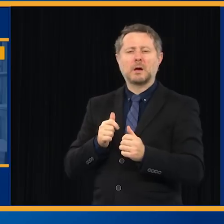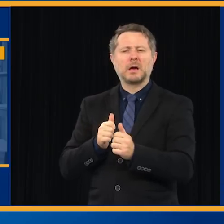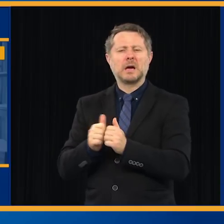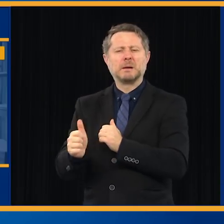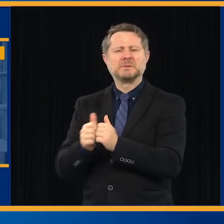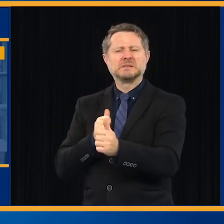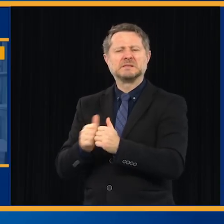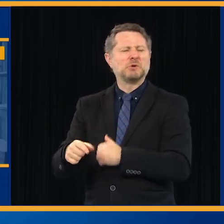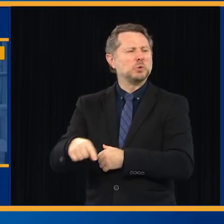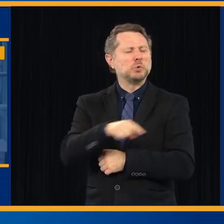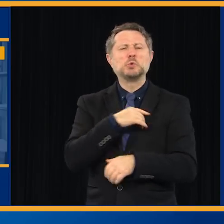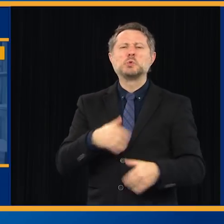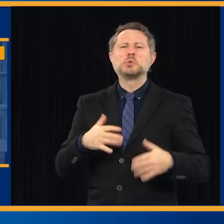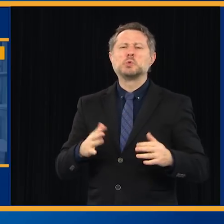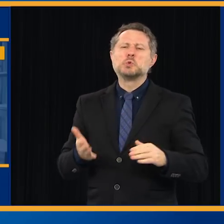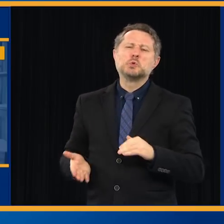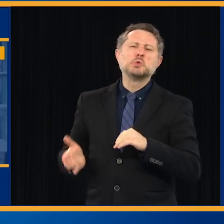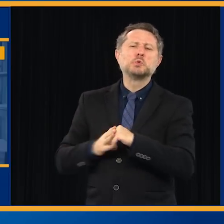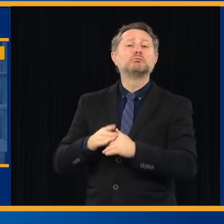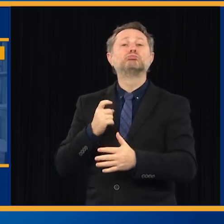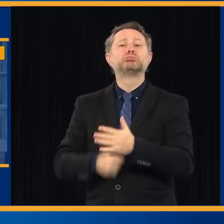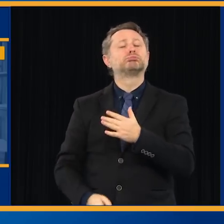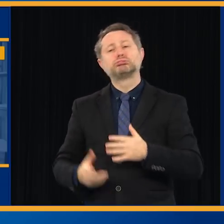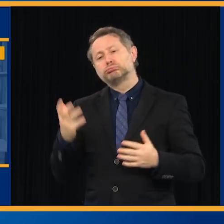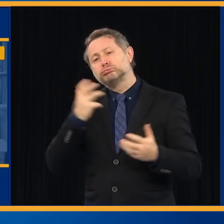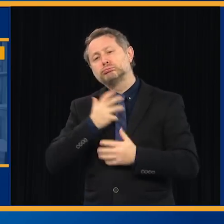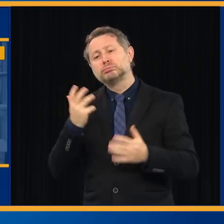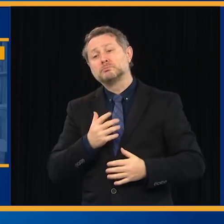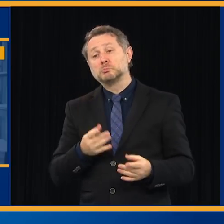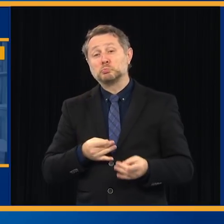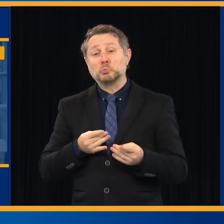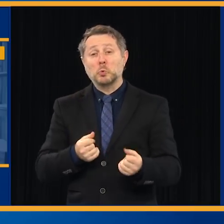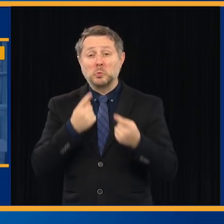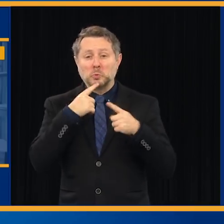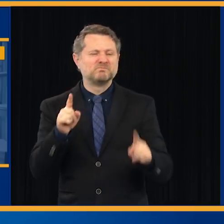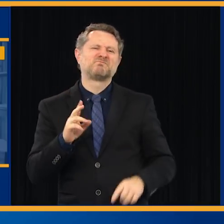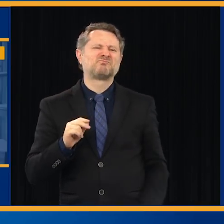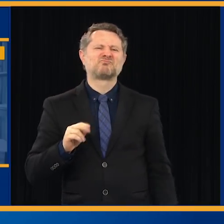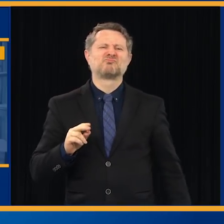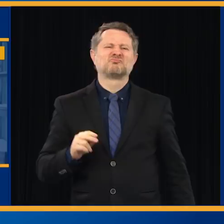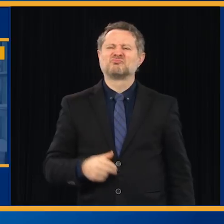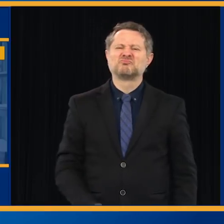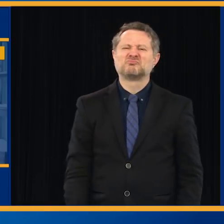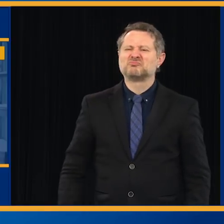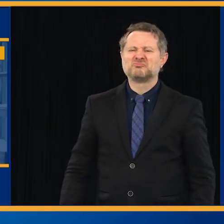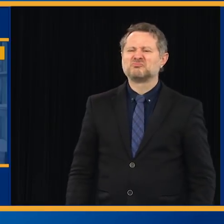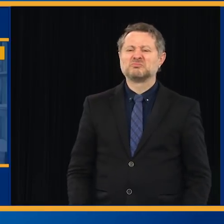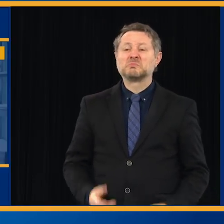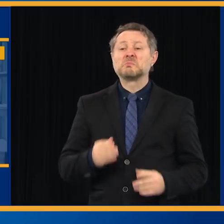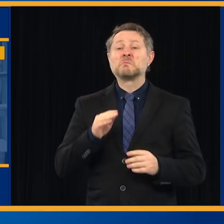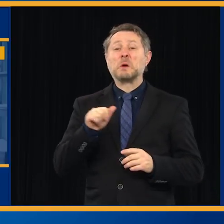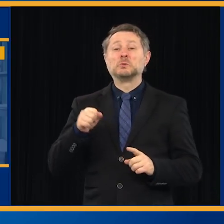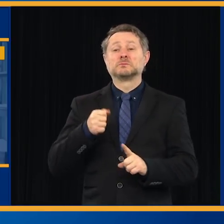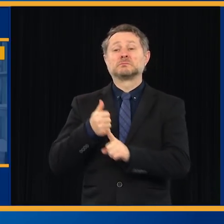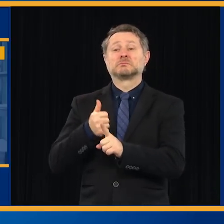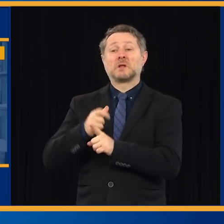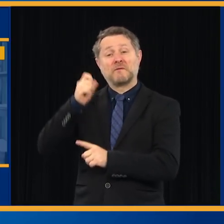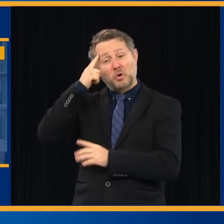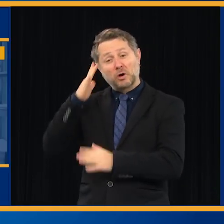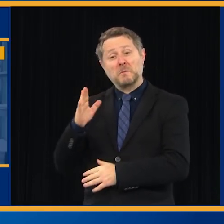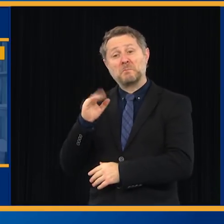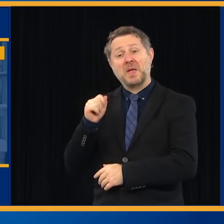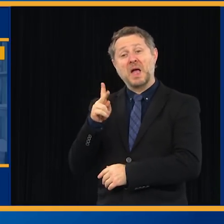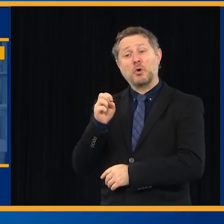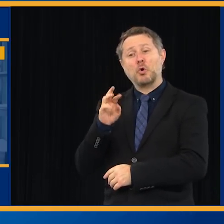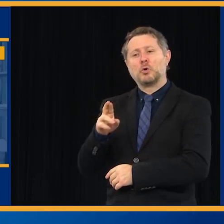was totally inefficient and ineffective. State of Massachusetts, Governor Baker was good enough to work